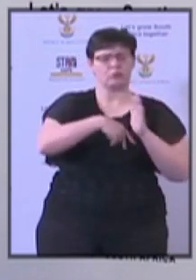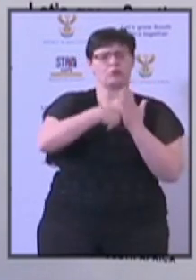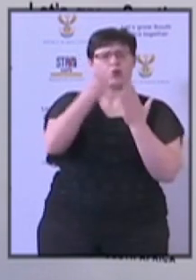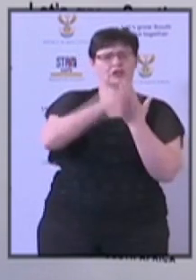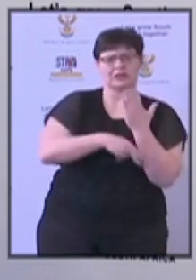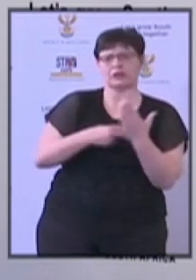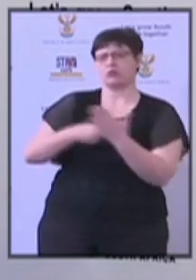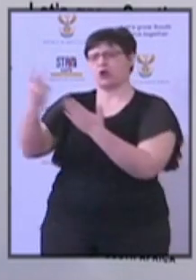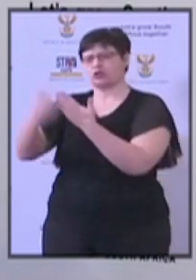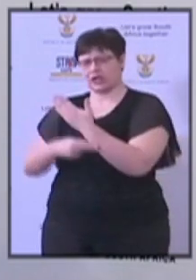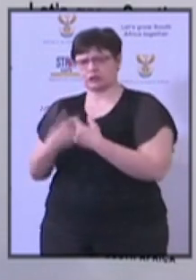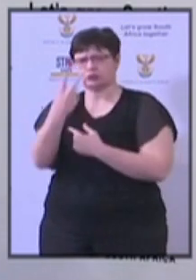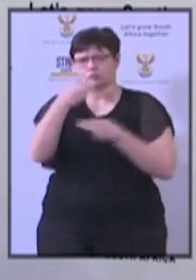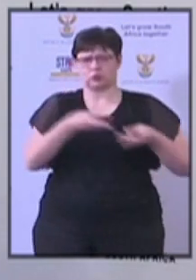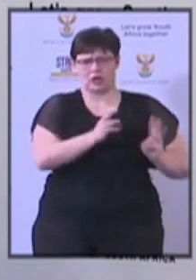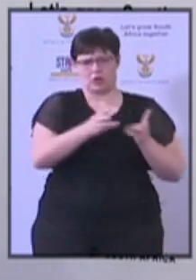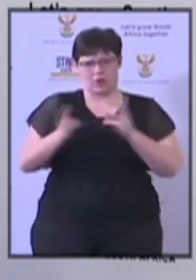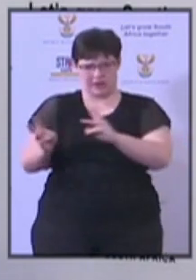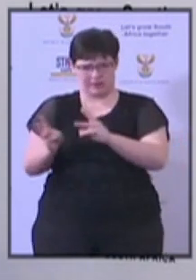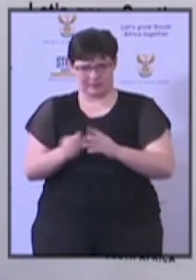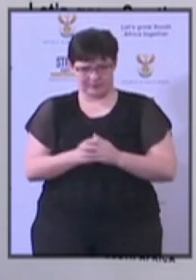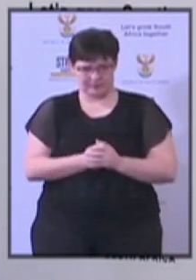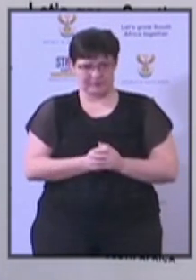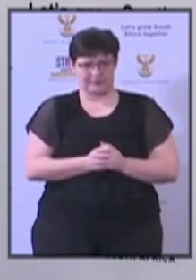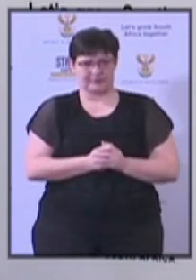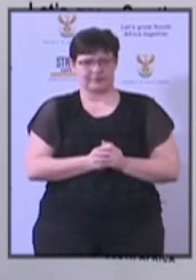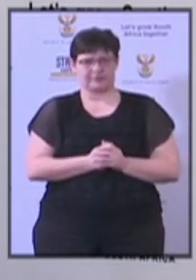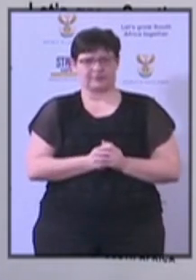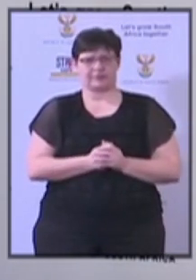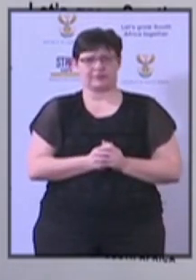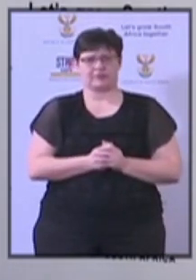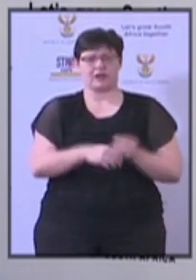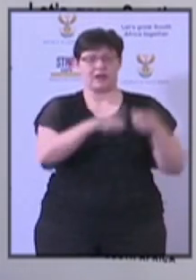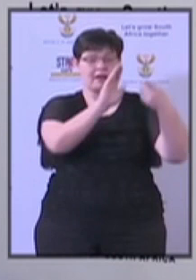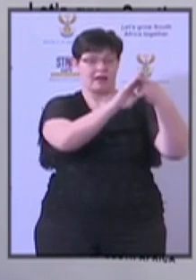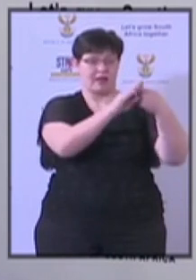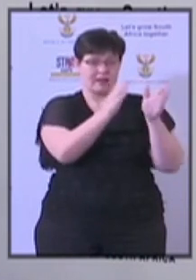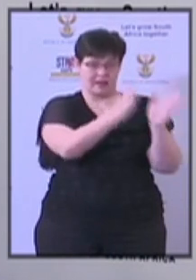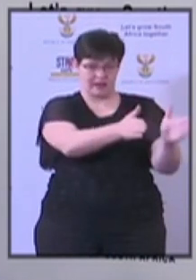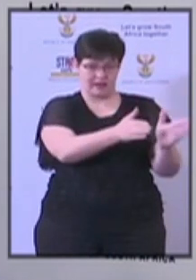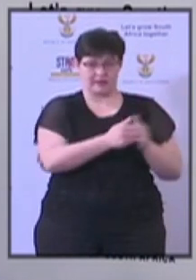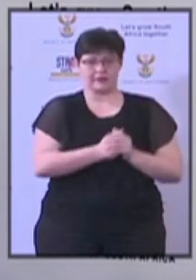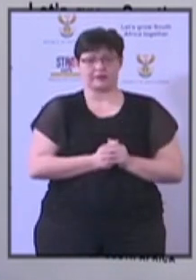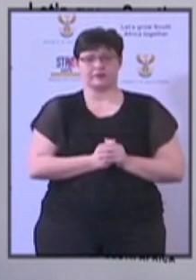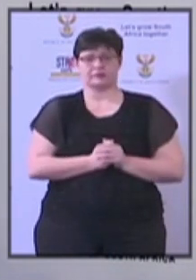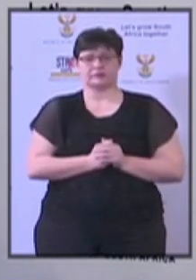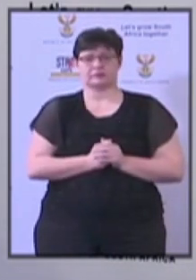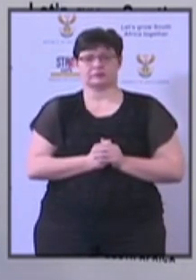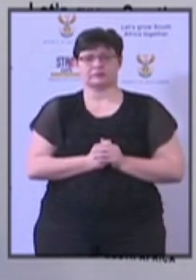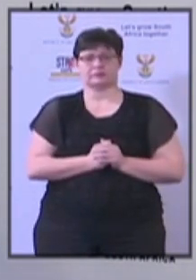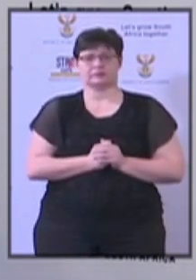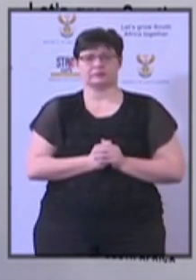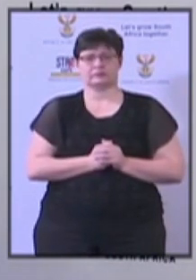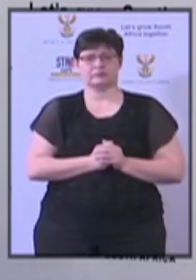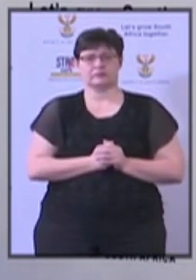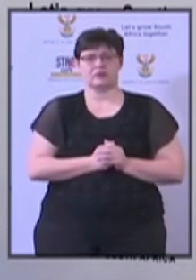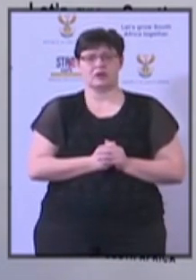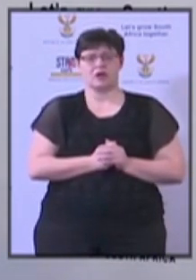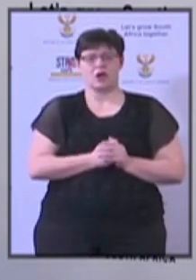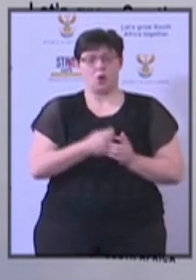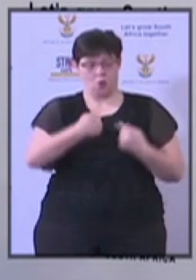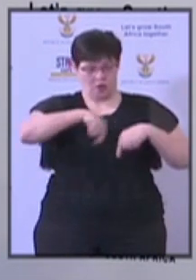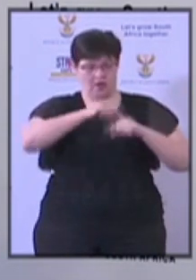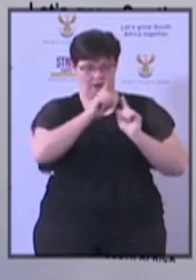msebenzi usebenza ngendlela ezimbili. Indlela yokuqala esusebenza ngayo ukuthi siya kuma learners using